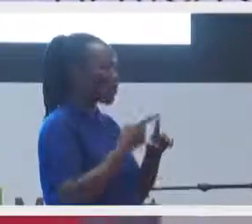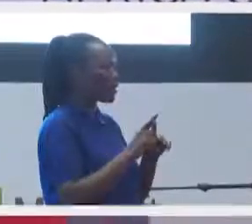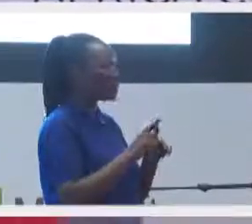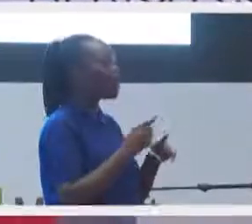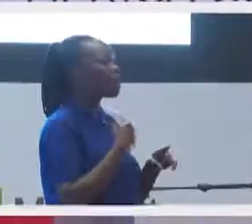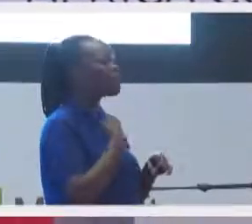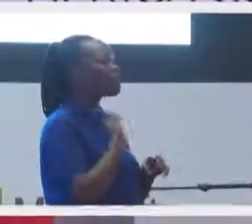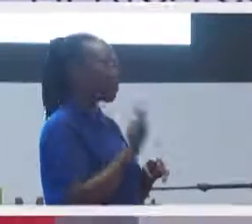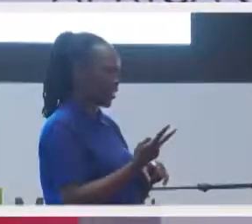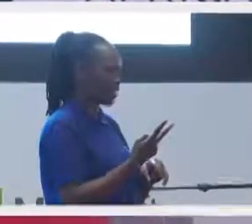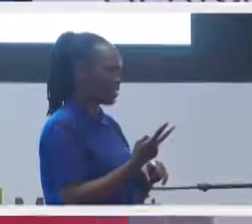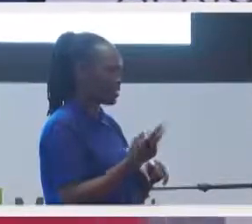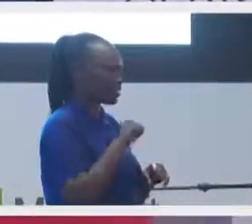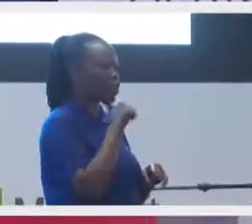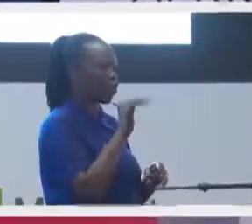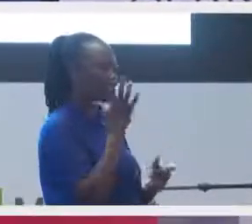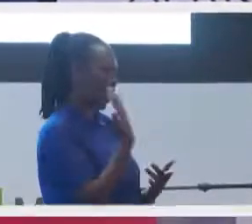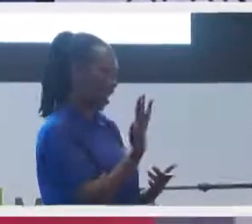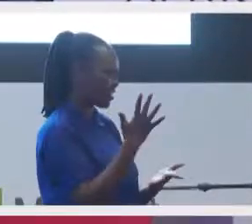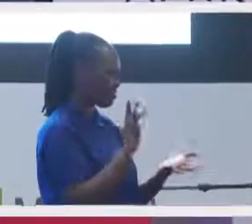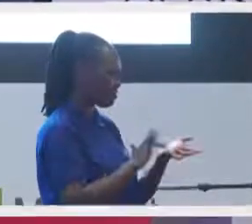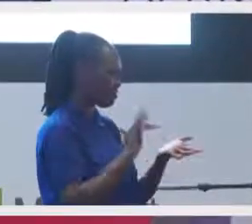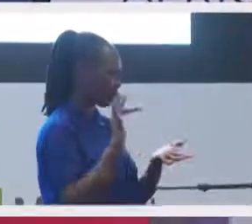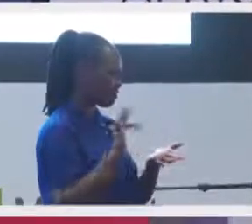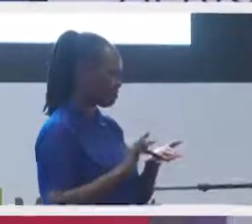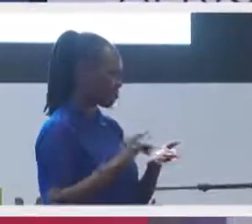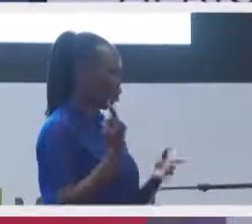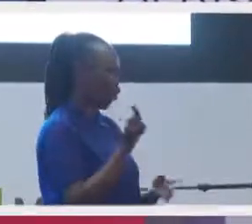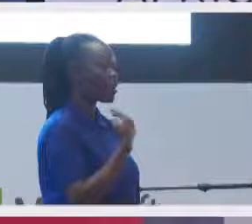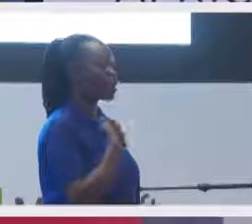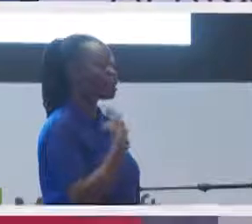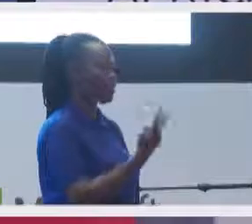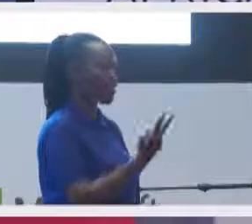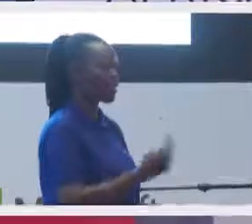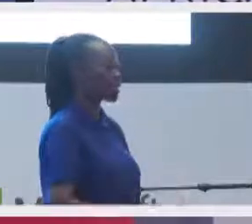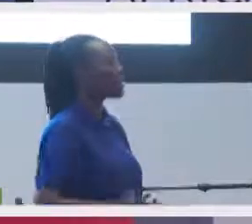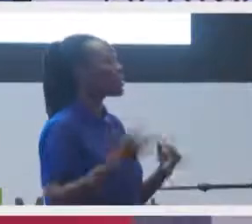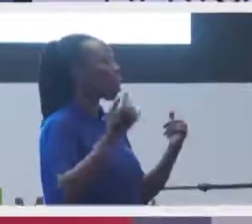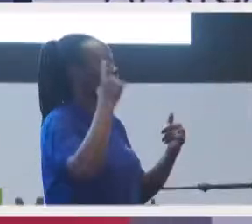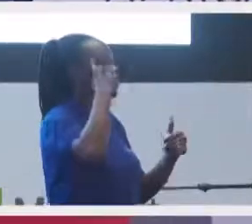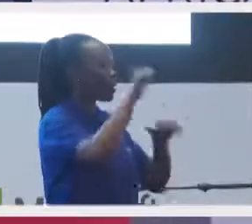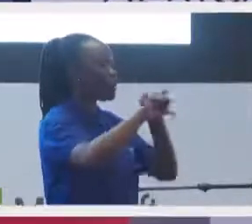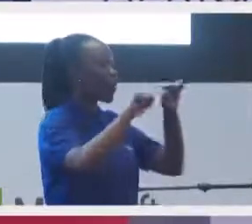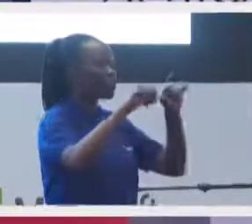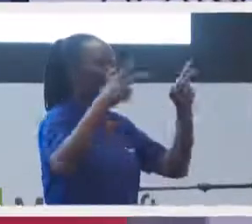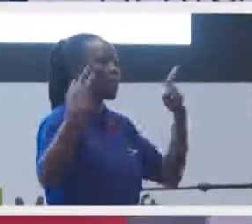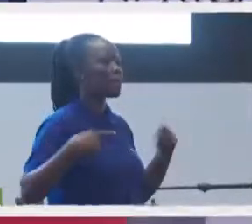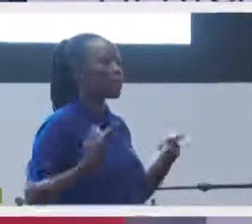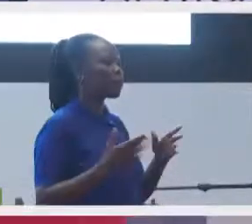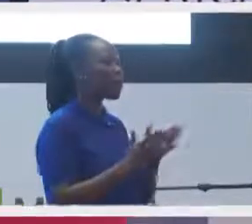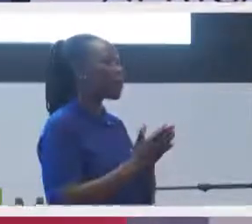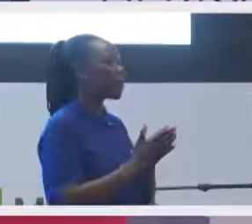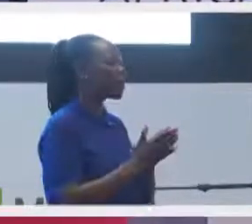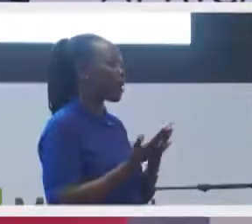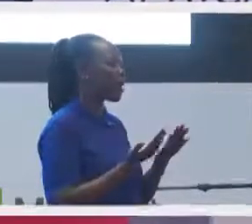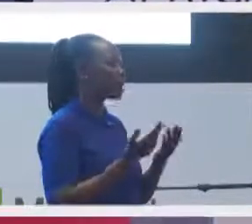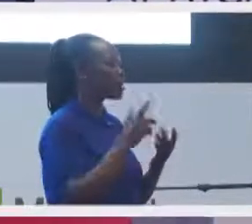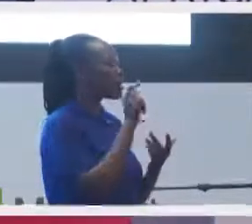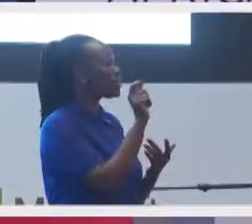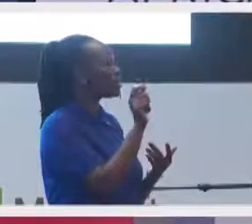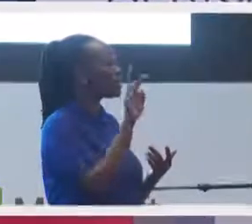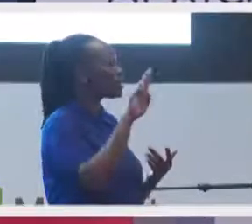So, for instance, think about people with essential tremor,